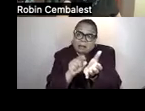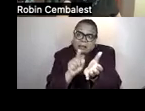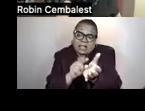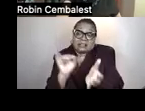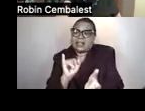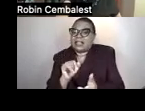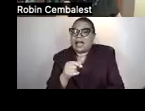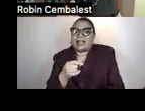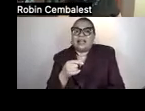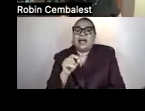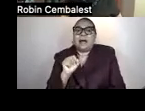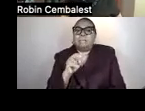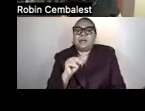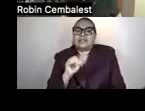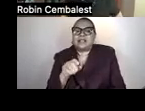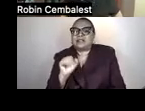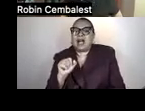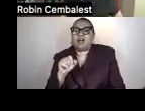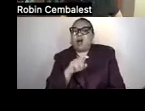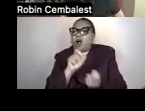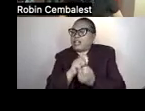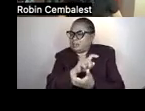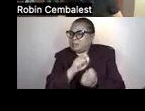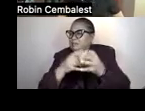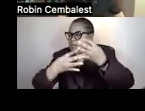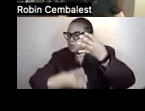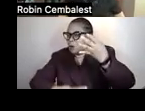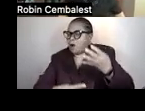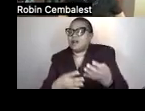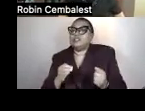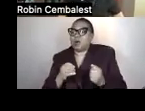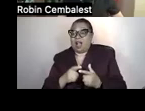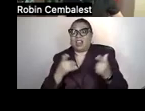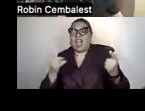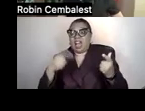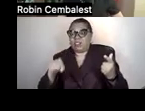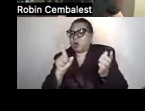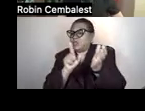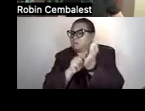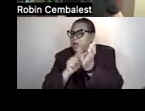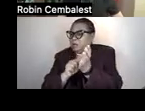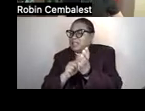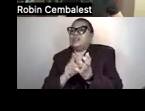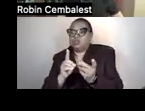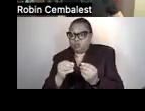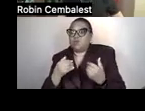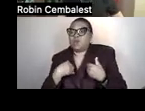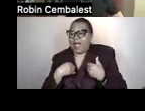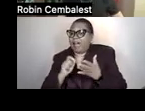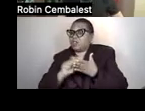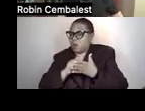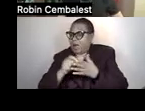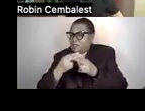like Remezcla or Art Asia Pacific, and so on. And a lot of those publications do have the writer's